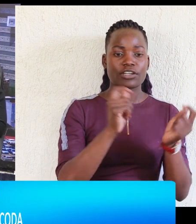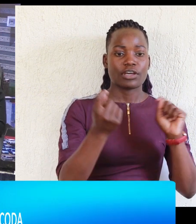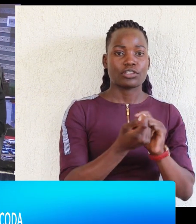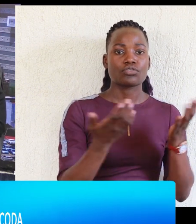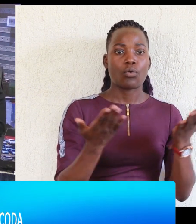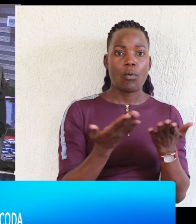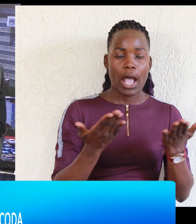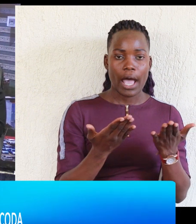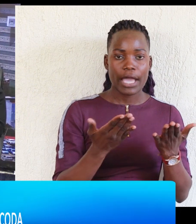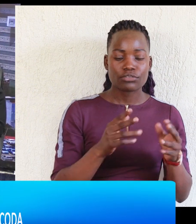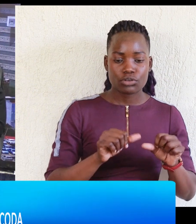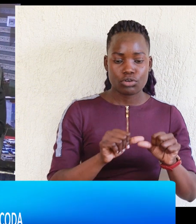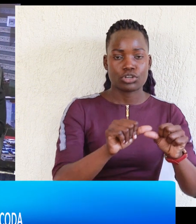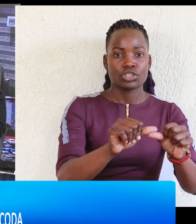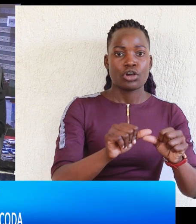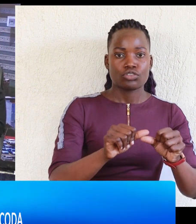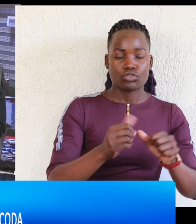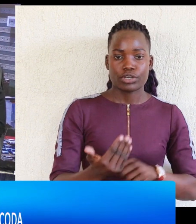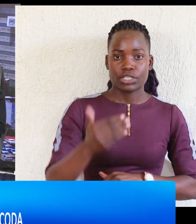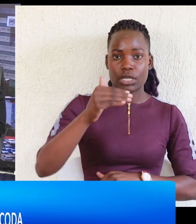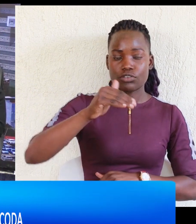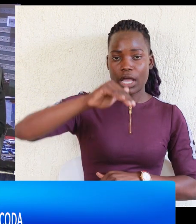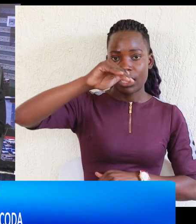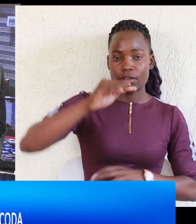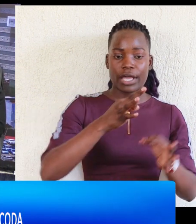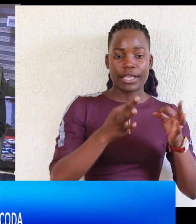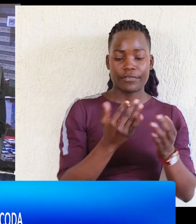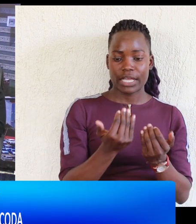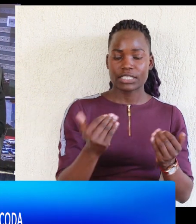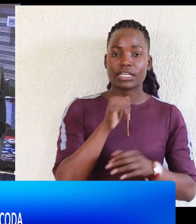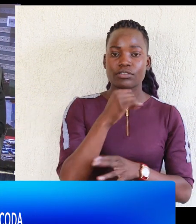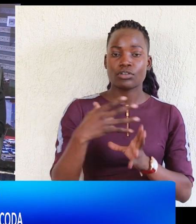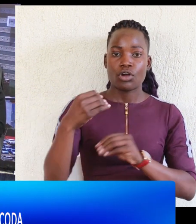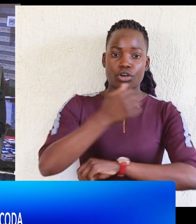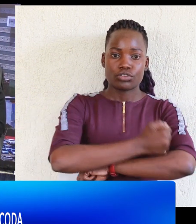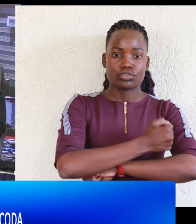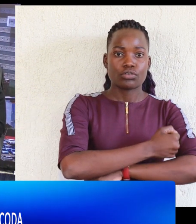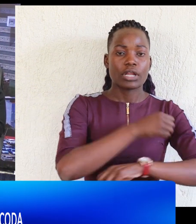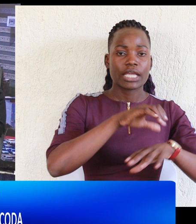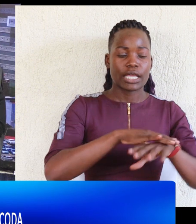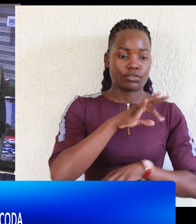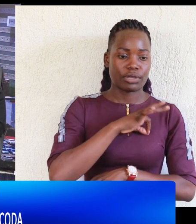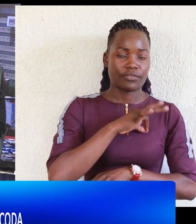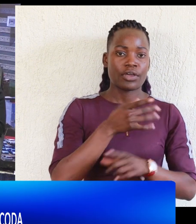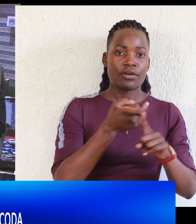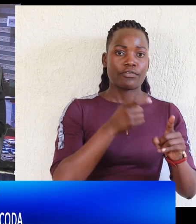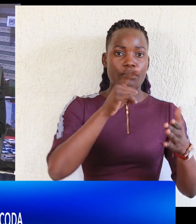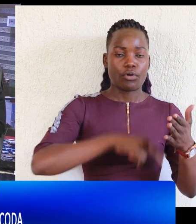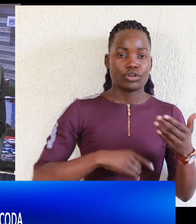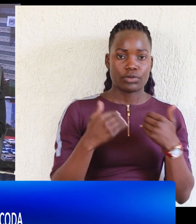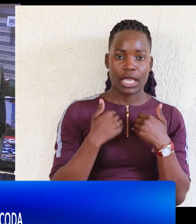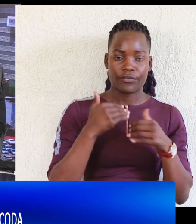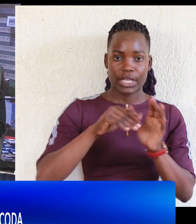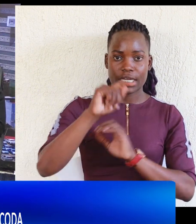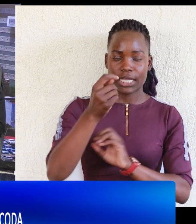all the way to adulthood, whereby if a child is not lucky, maybe not going to school, may not actually get to benefit from what is already